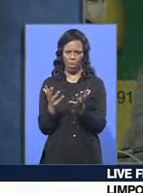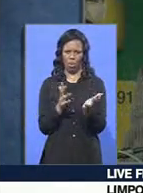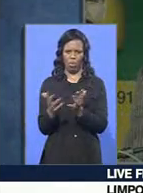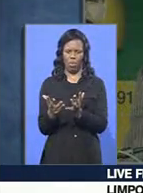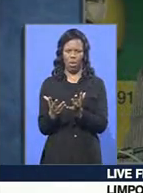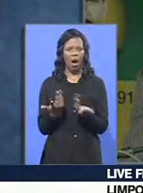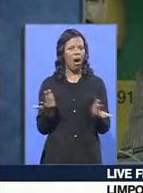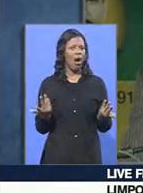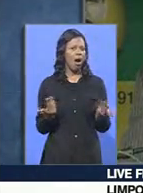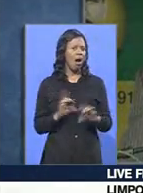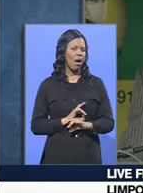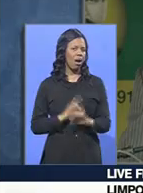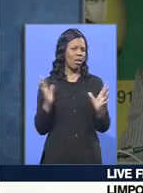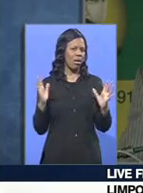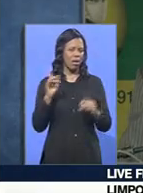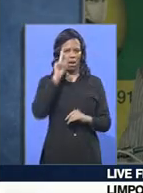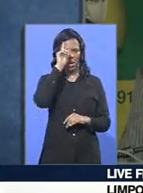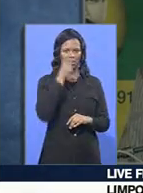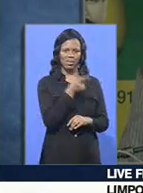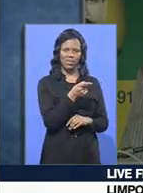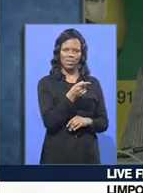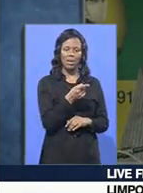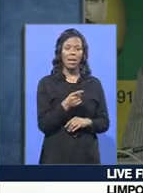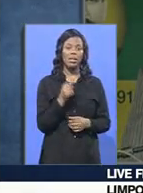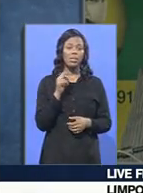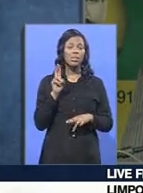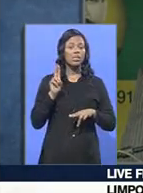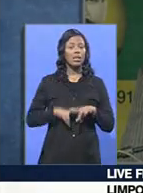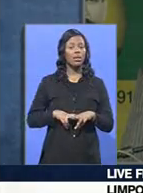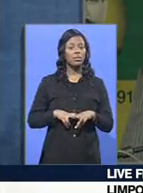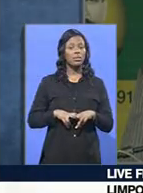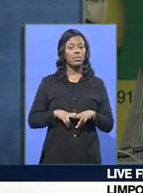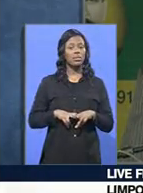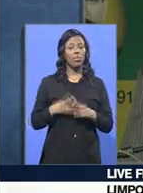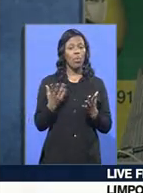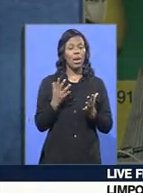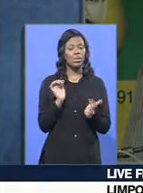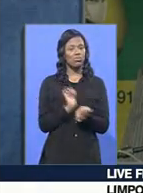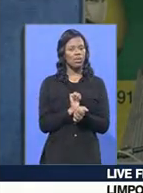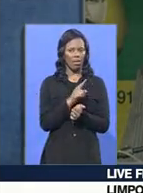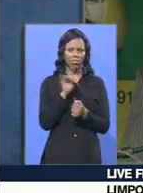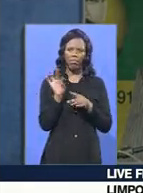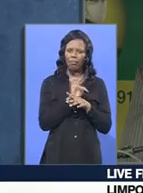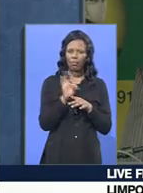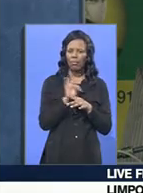Madiba had strategized while sitting in prison and saw the way forward.